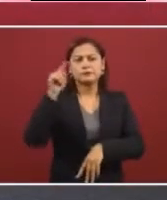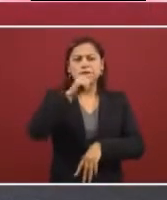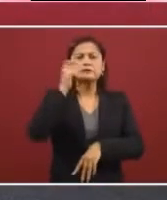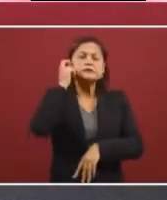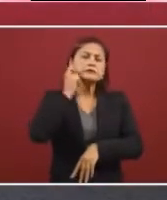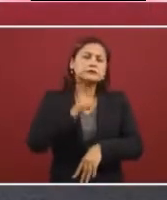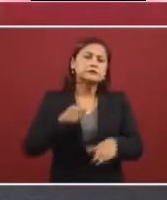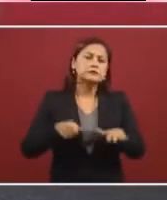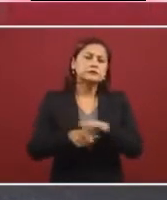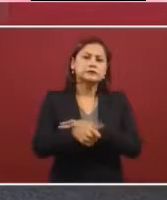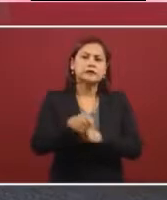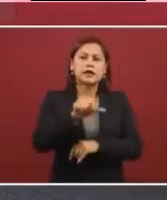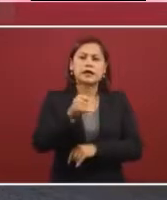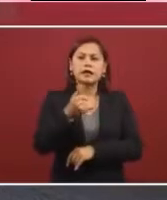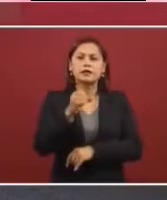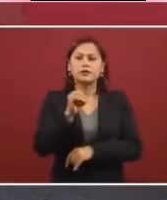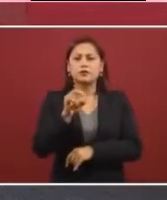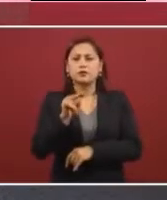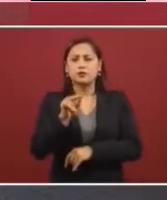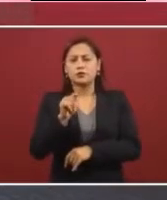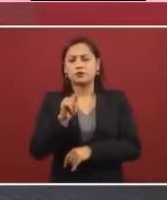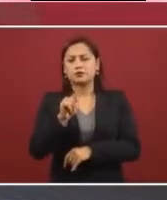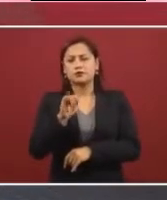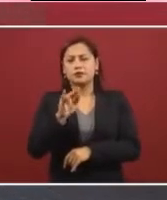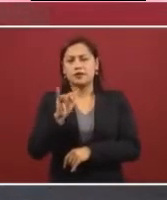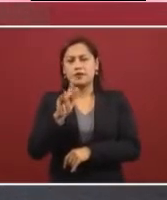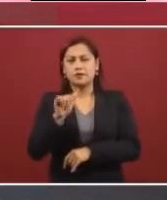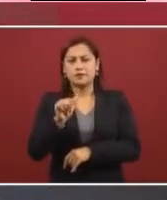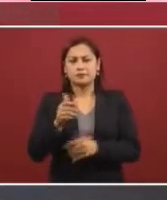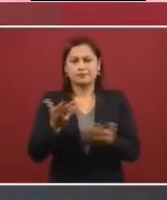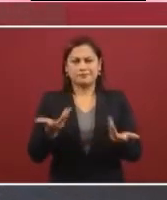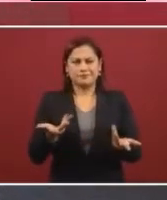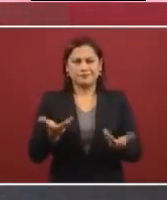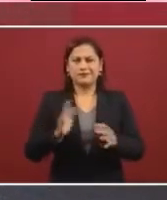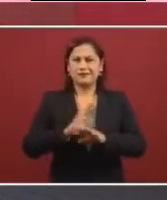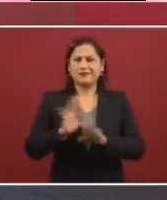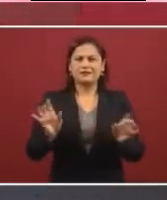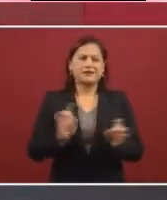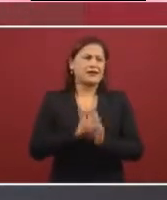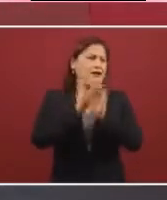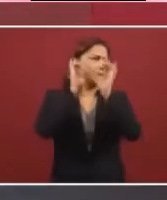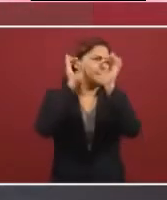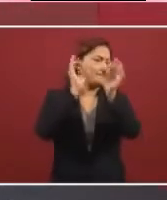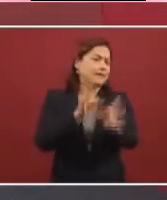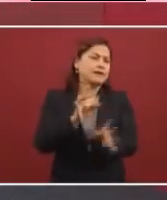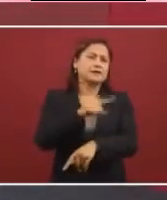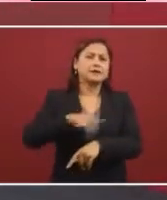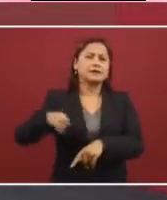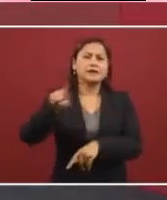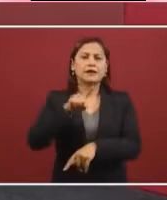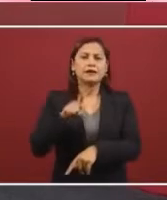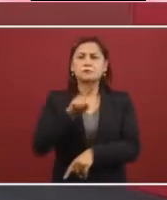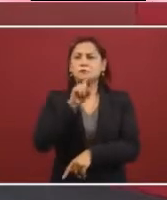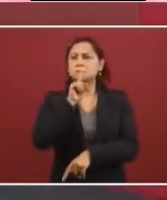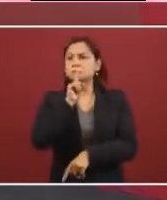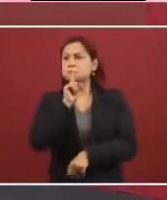the young people of Juan Sananfa. So that's enough of simulation. Take off your